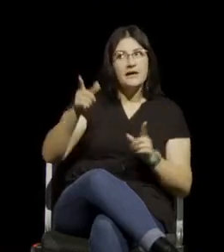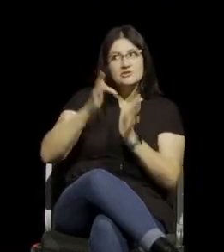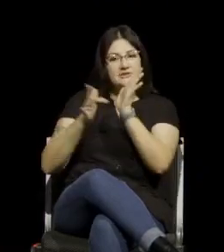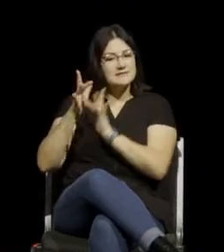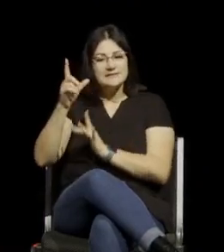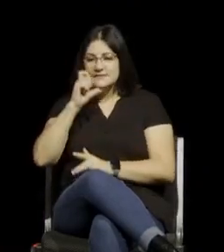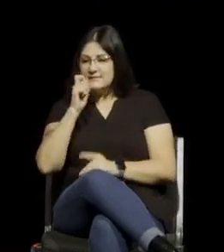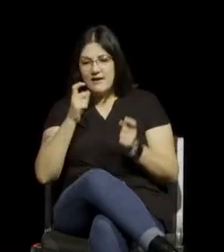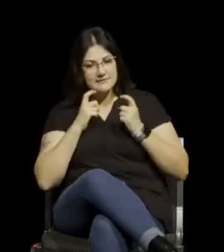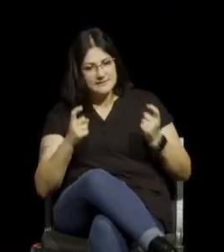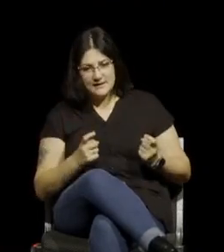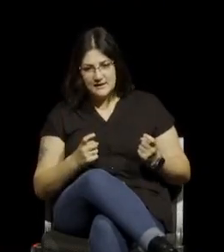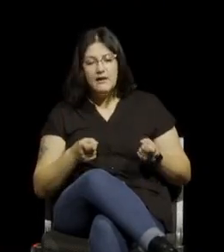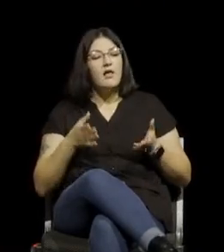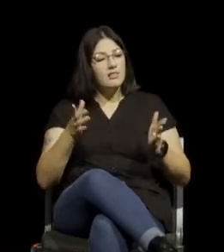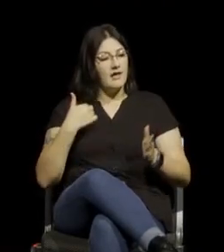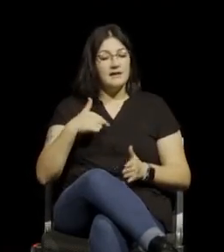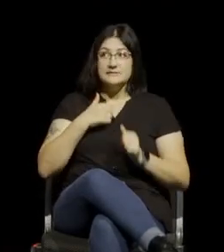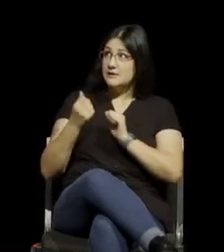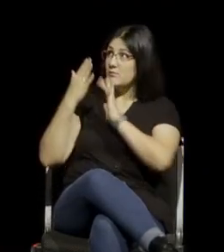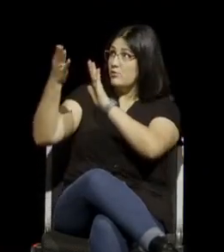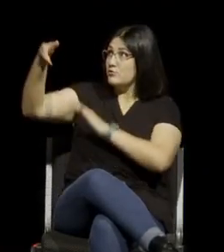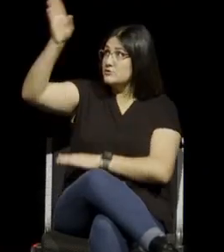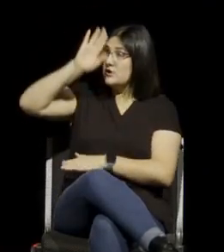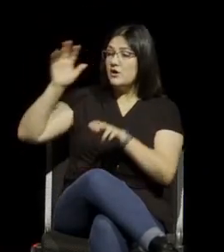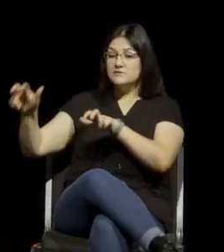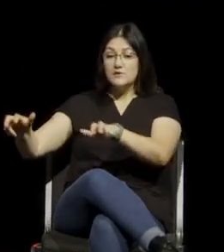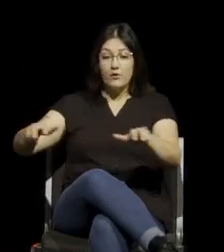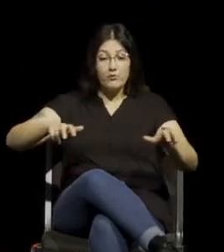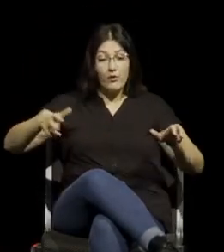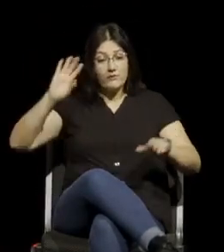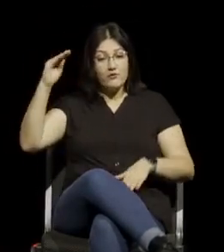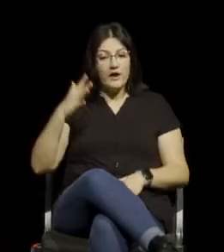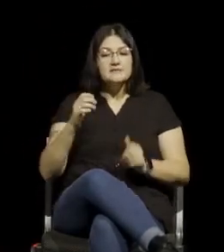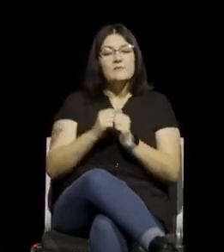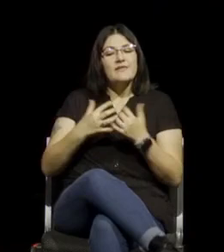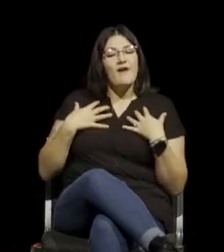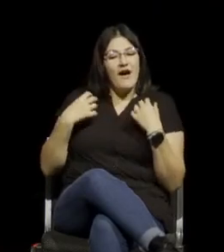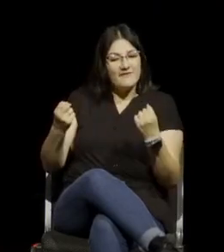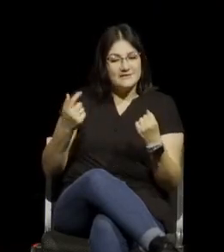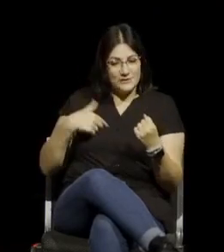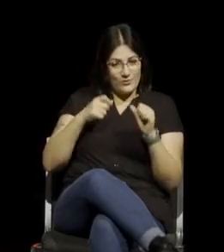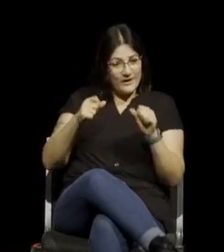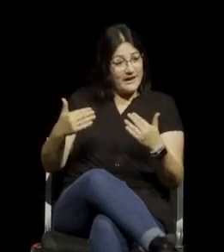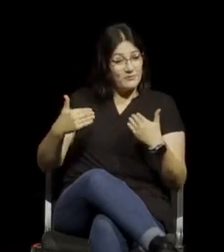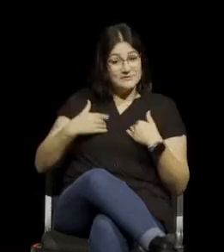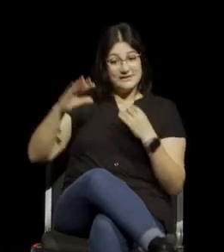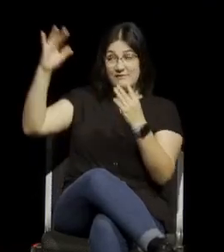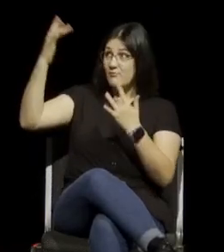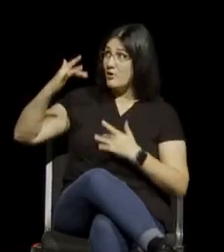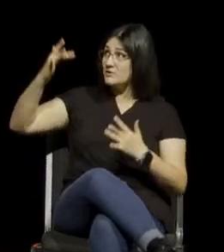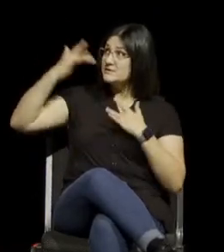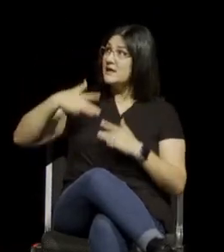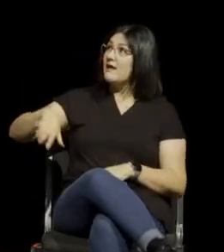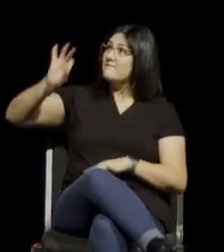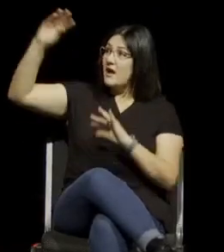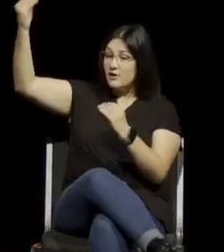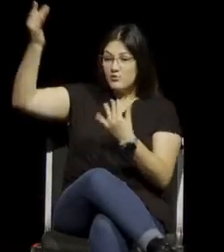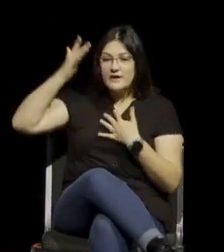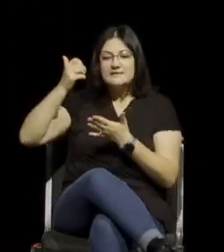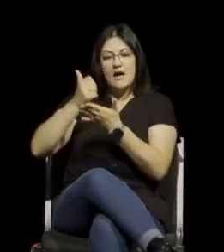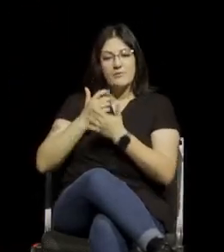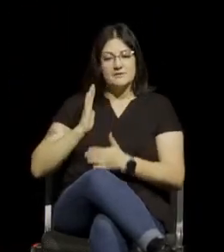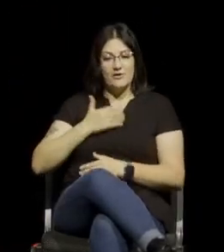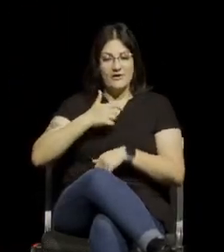did not sin. Let us then approach God's throne of grace with confidence, so that we may receive mercy and find grace to help us in